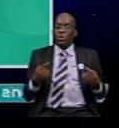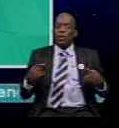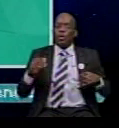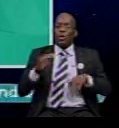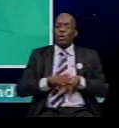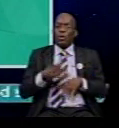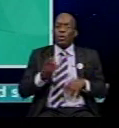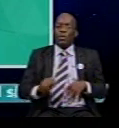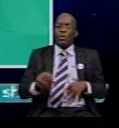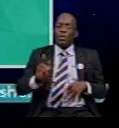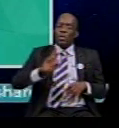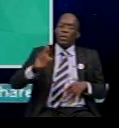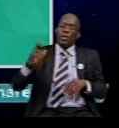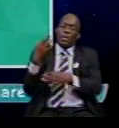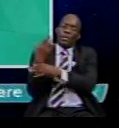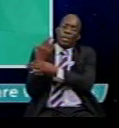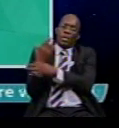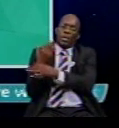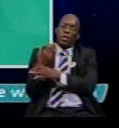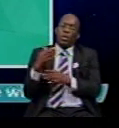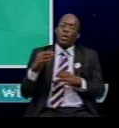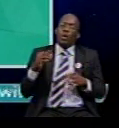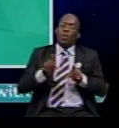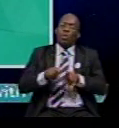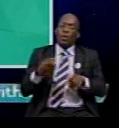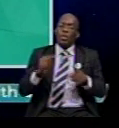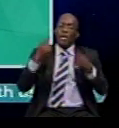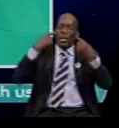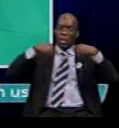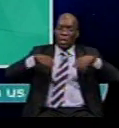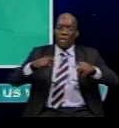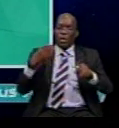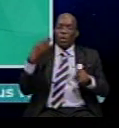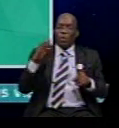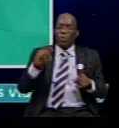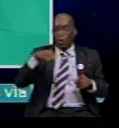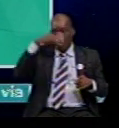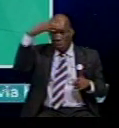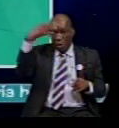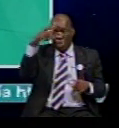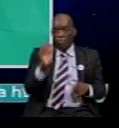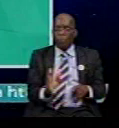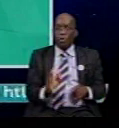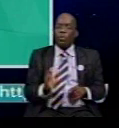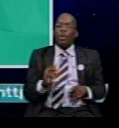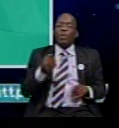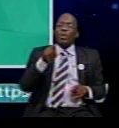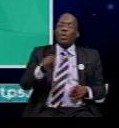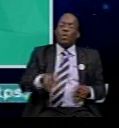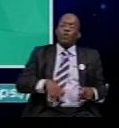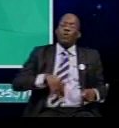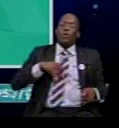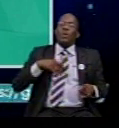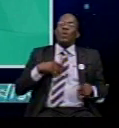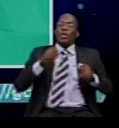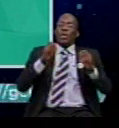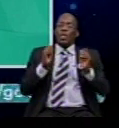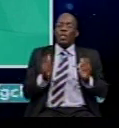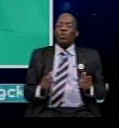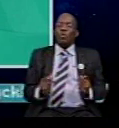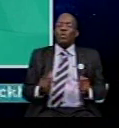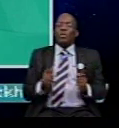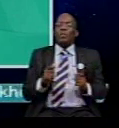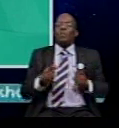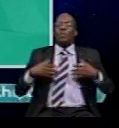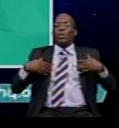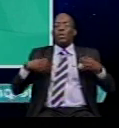of. But at the declaration of the man of God, I felt an instant relief. Praise the Lord. And here we go